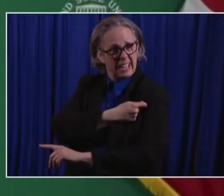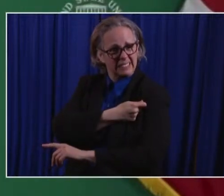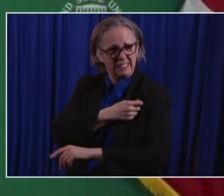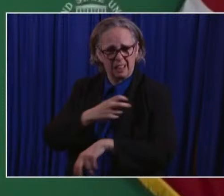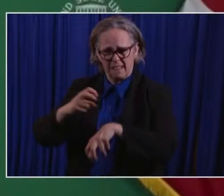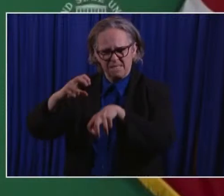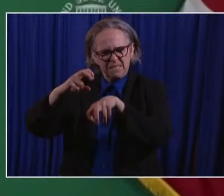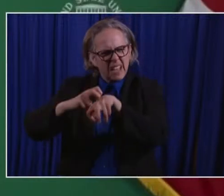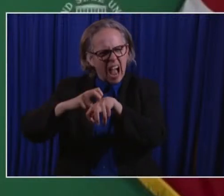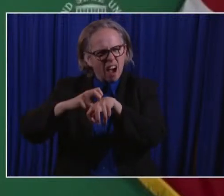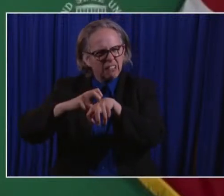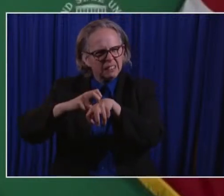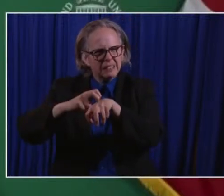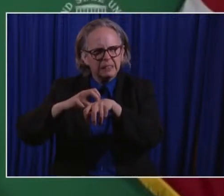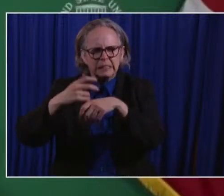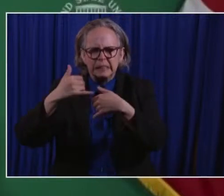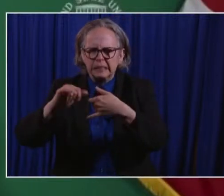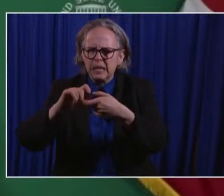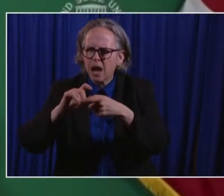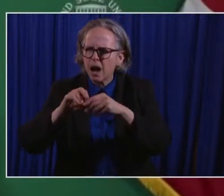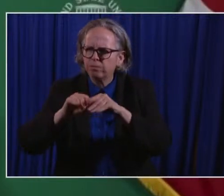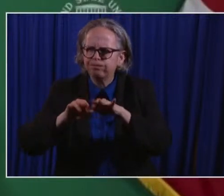very contagious.